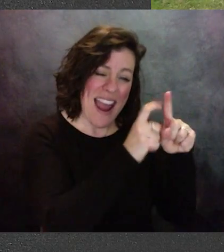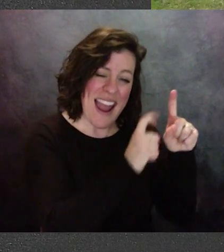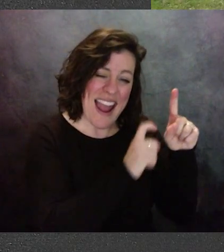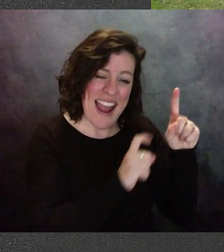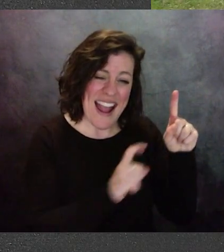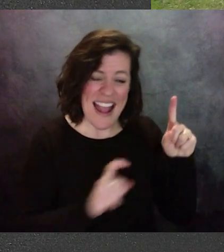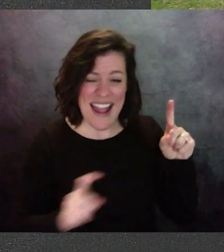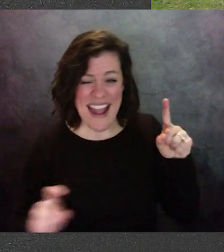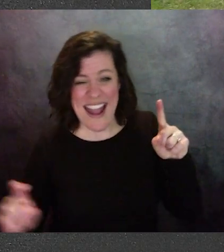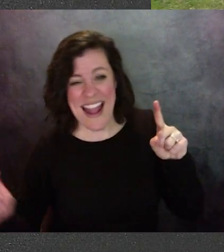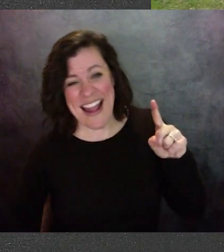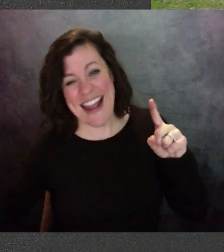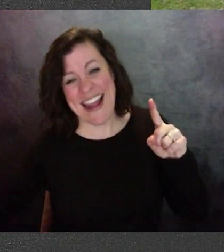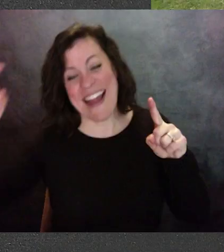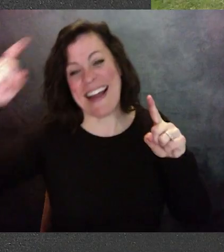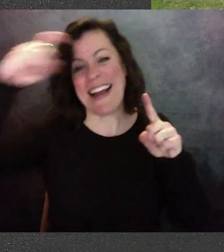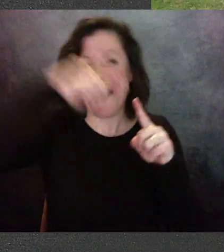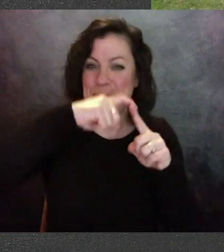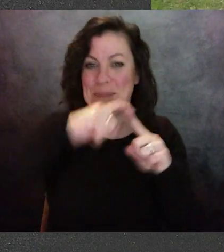Woo!